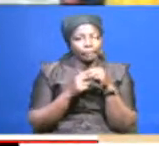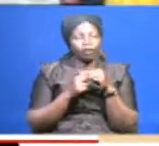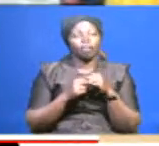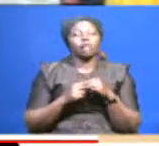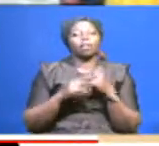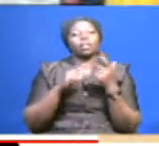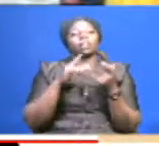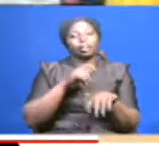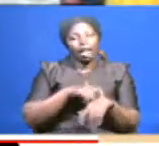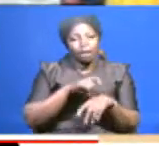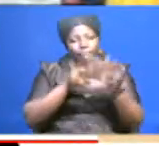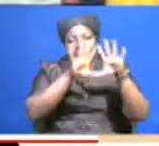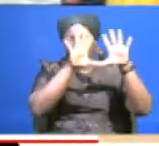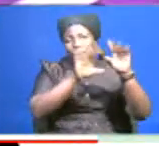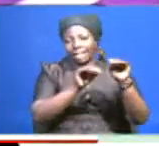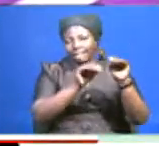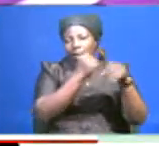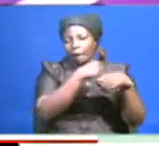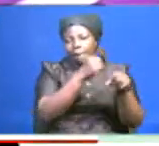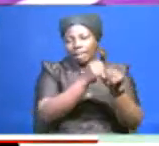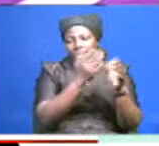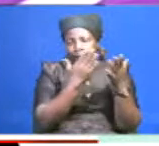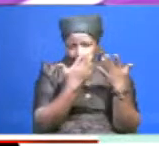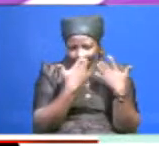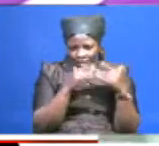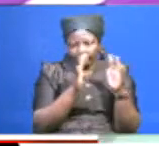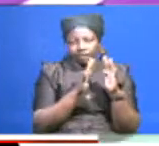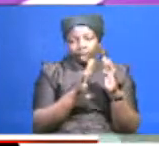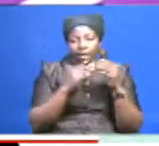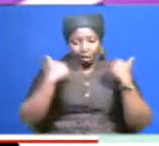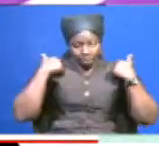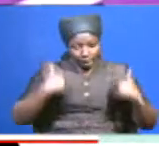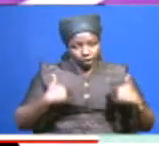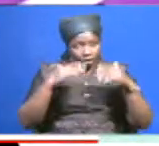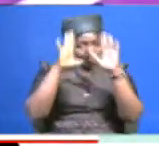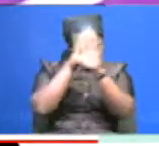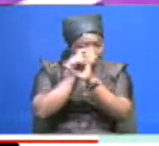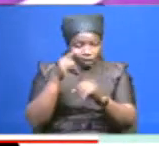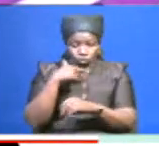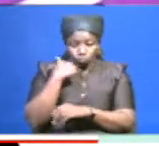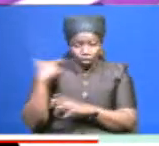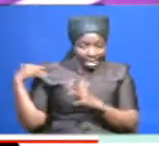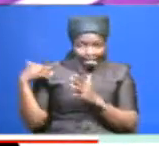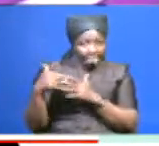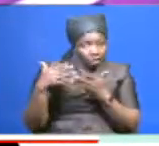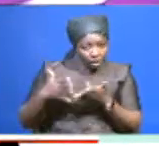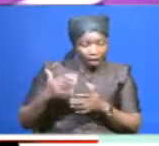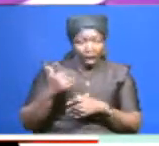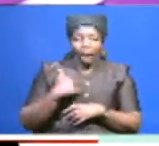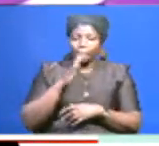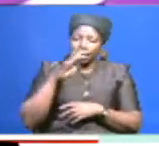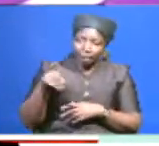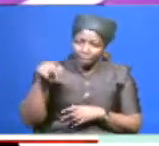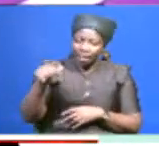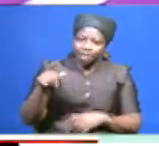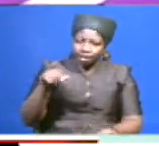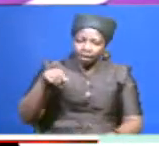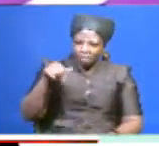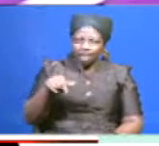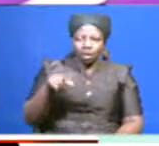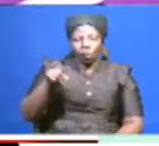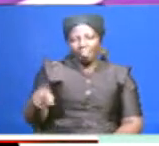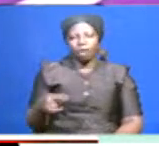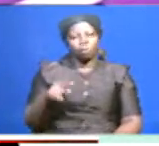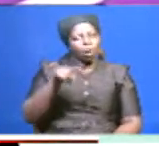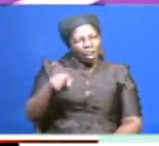tukikamilisha budget, na mimi ambaye ni rais ambaye nimekuwa nishikilipa shilingi 1000, sasa mimi